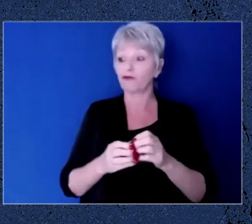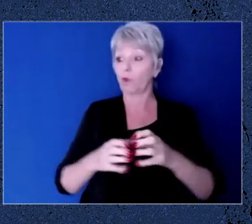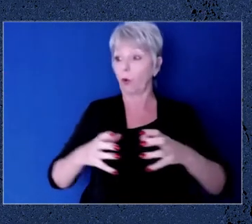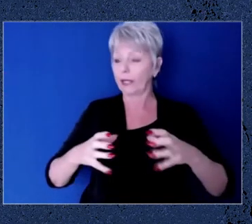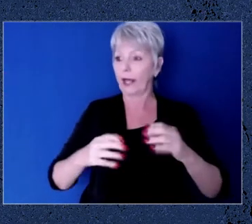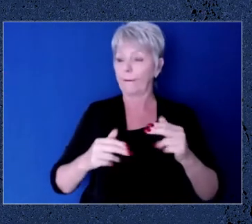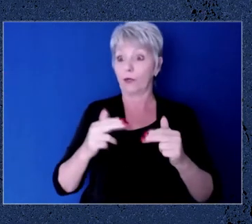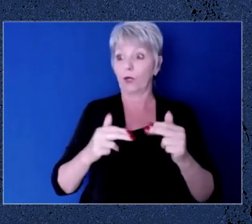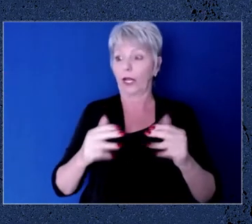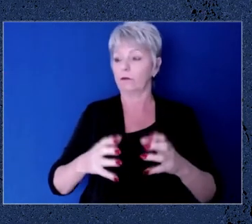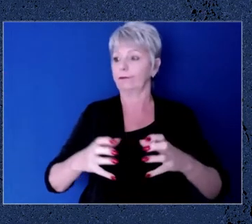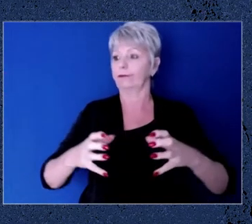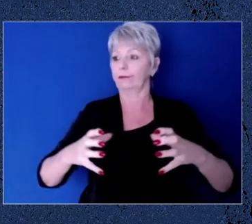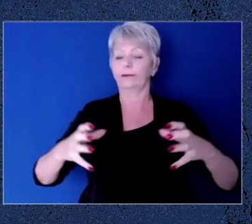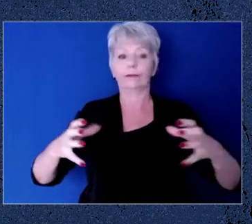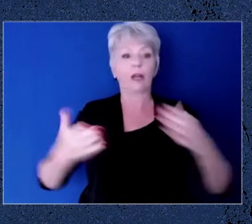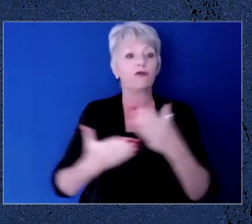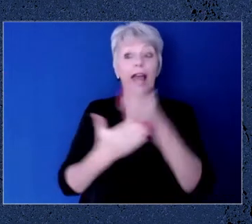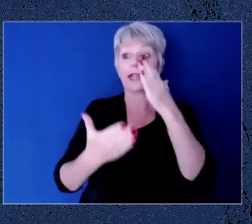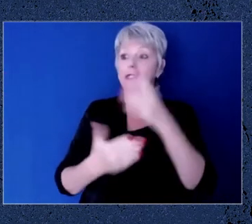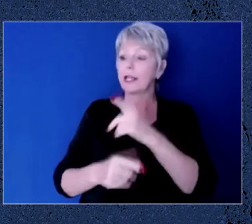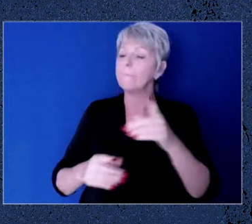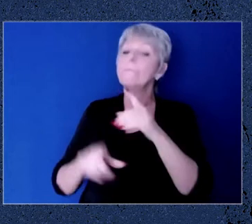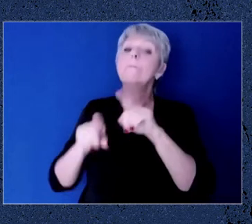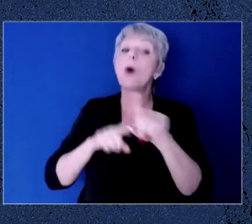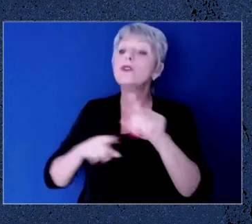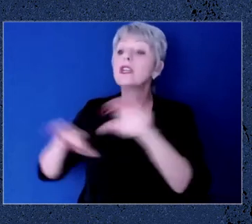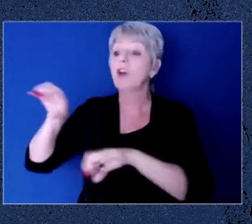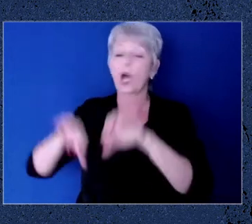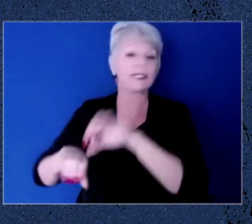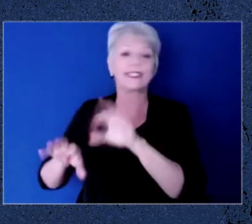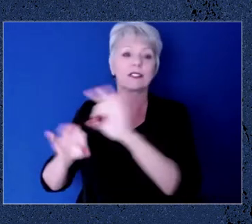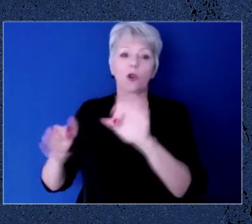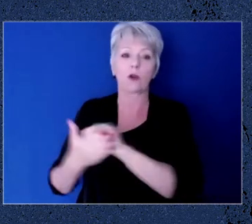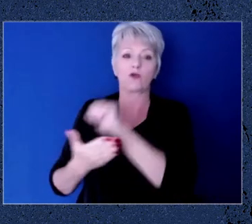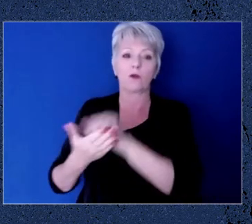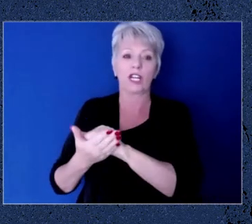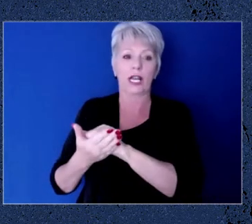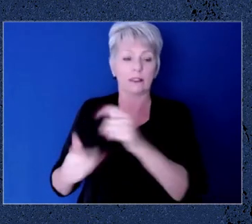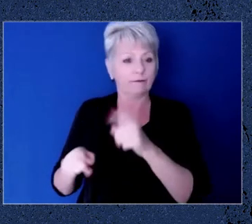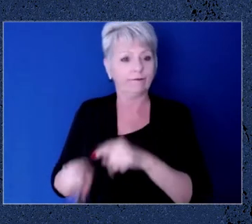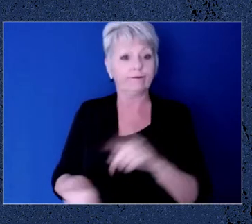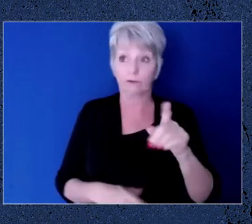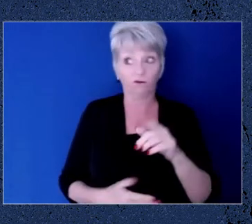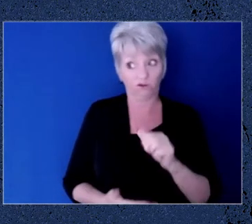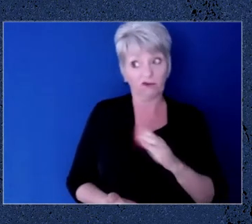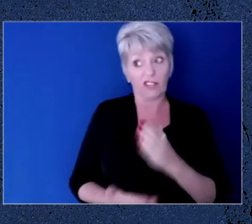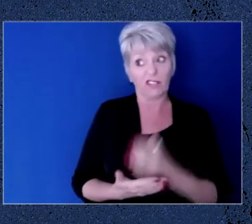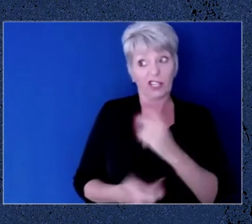the reality is that most science is still conducted inappropriately. Definitely, and it's really frustrating because when you get up and you